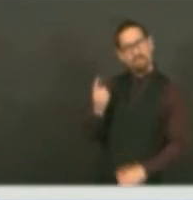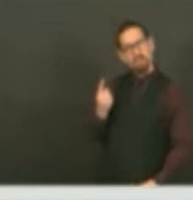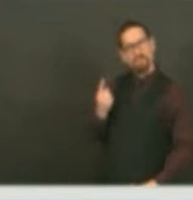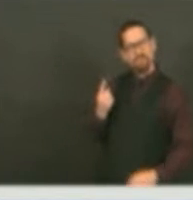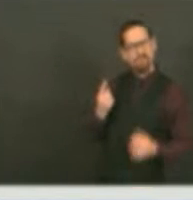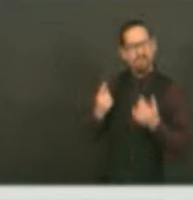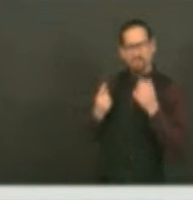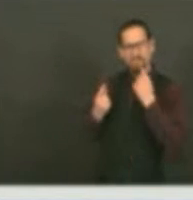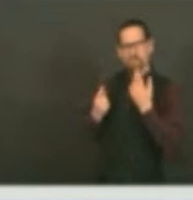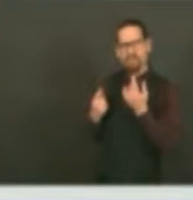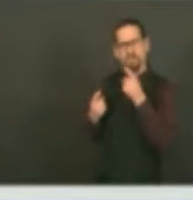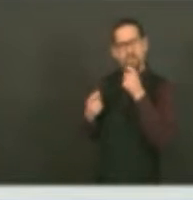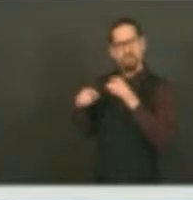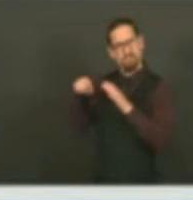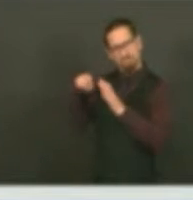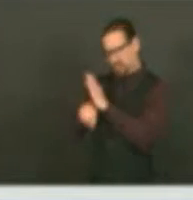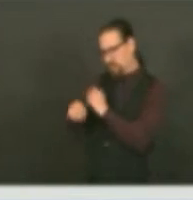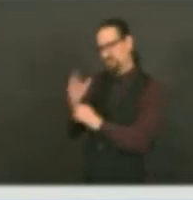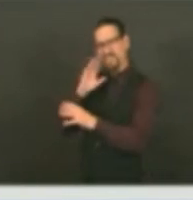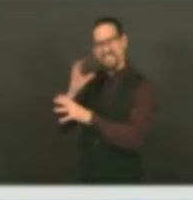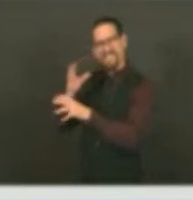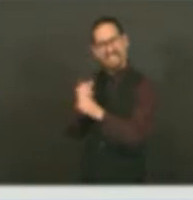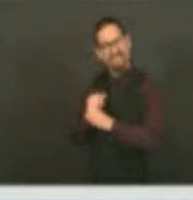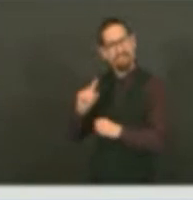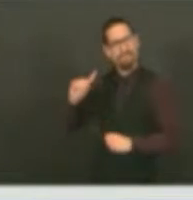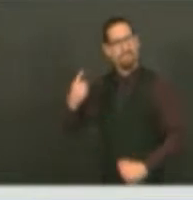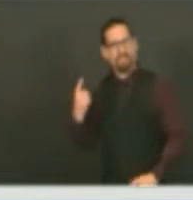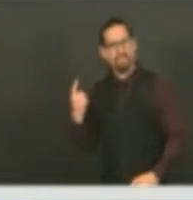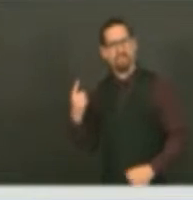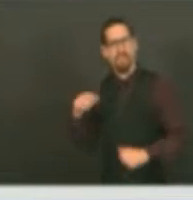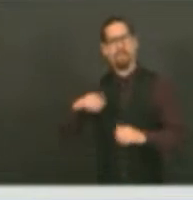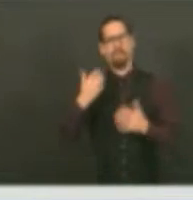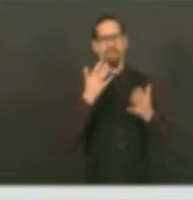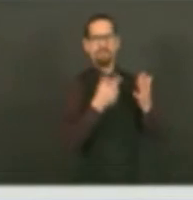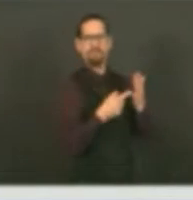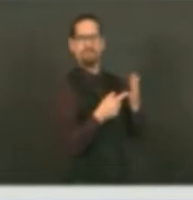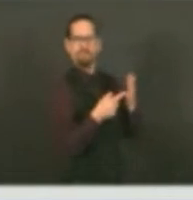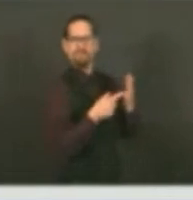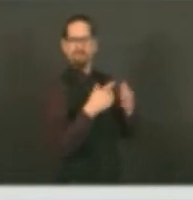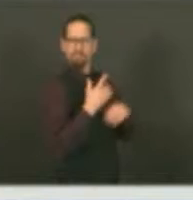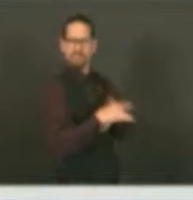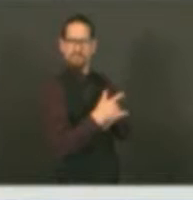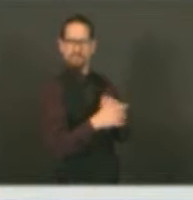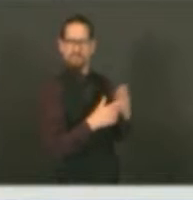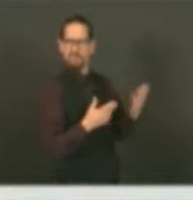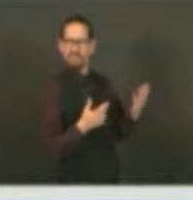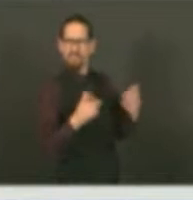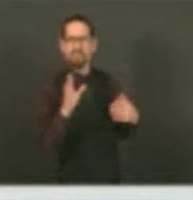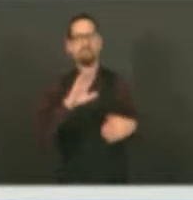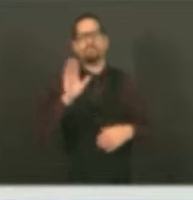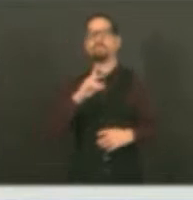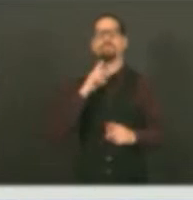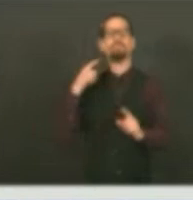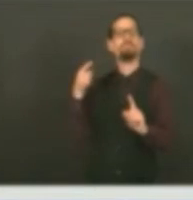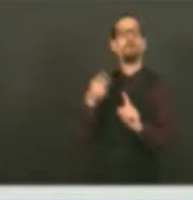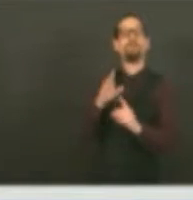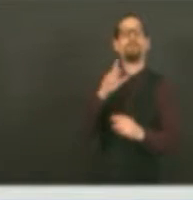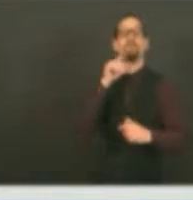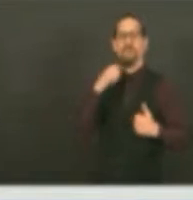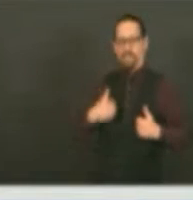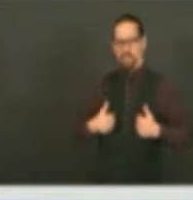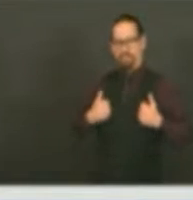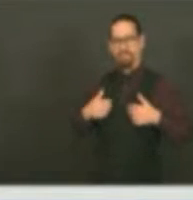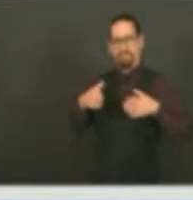correctly? No, so the ACI is a congregate living setting, and I think from a previous question, we are having outbreaks there. And I